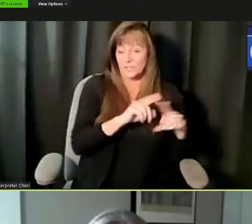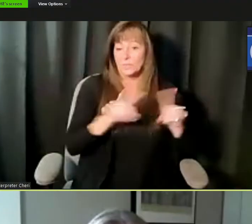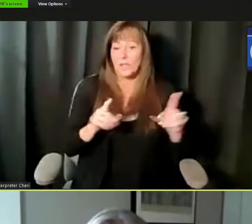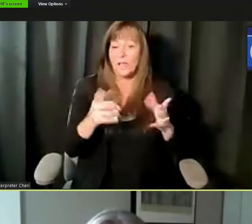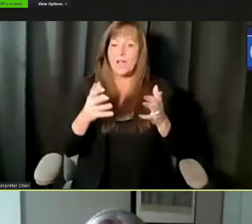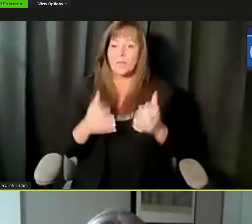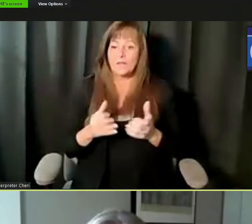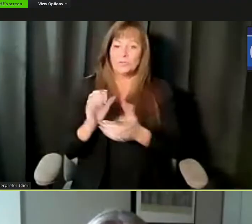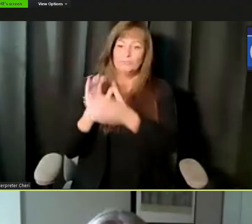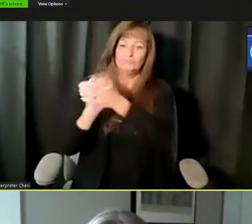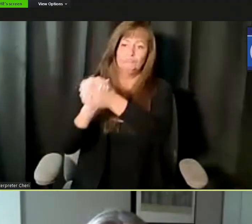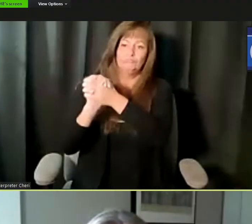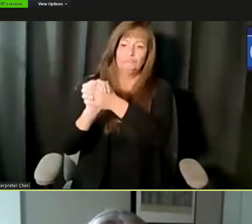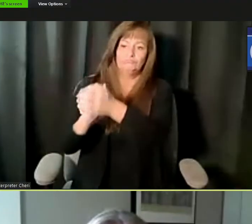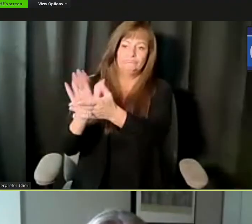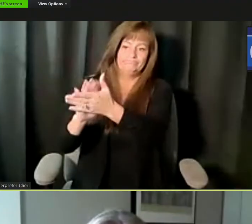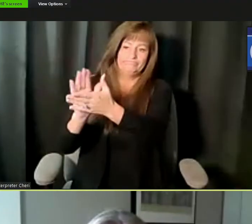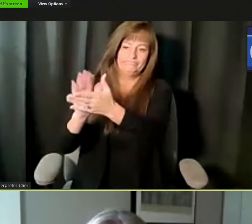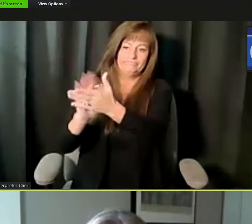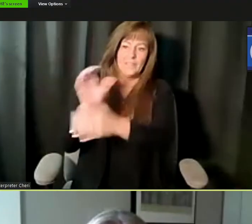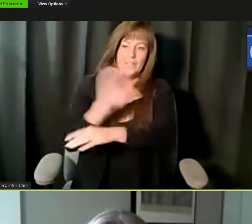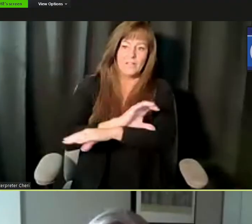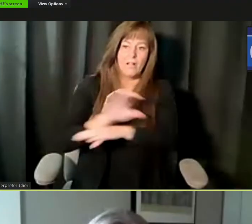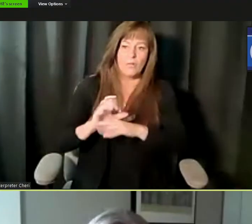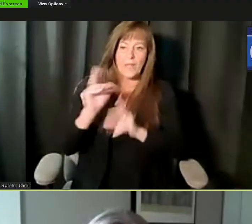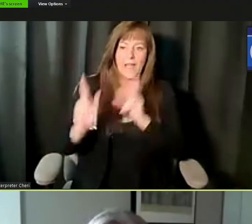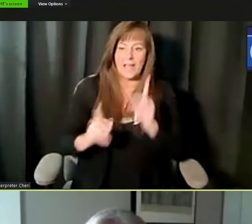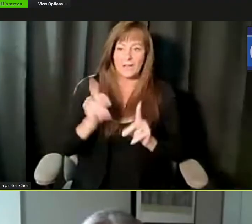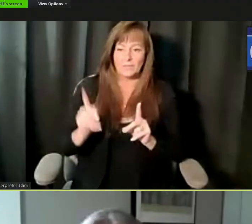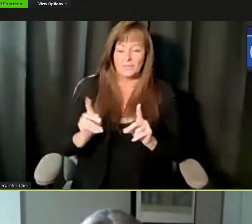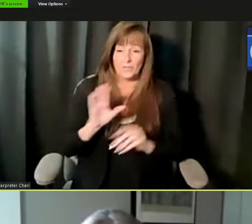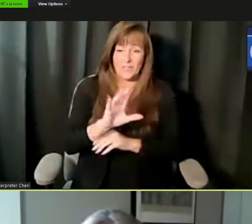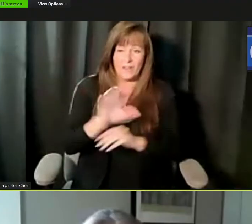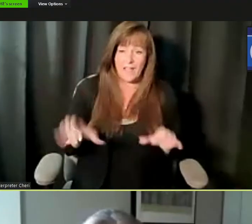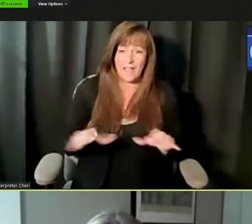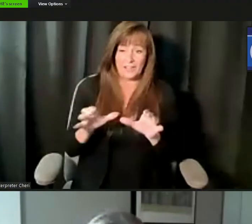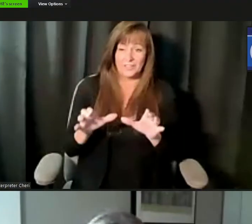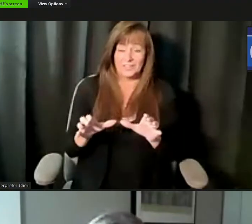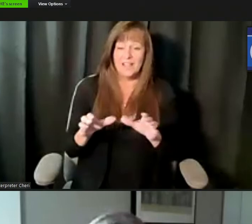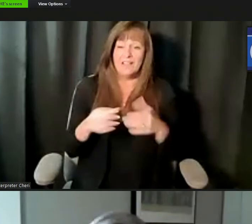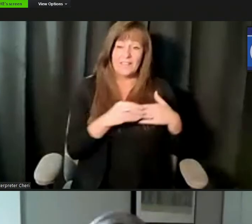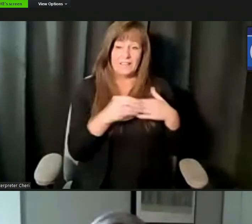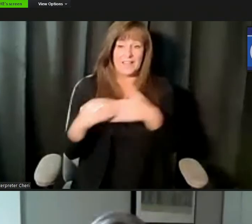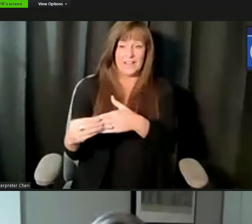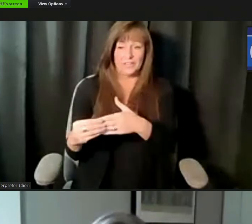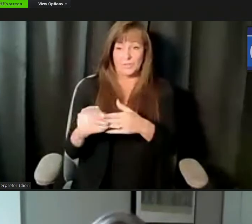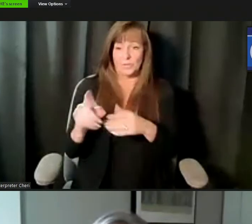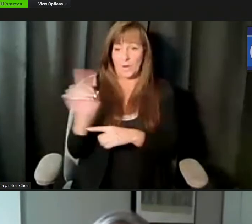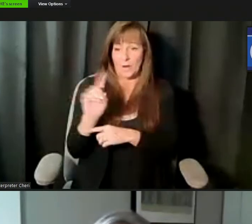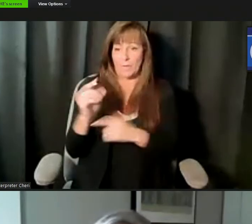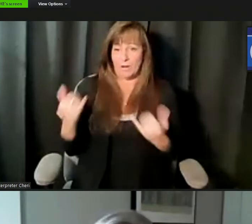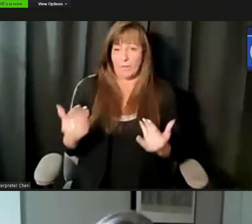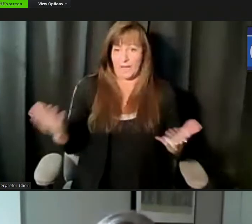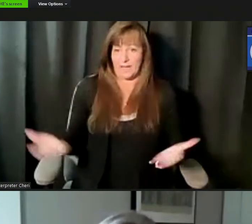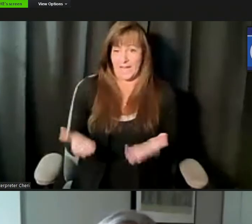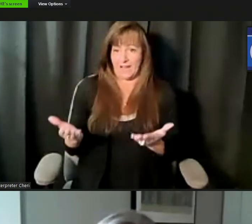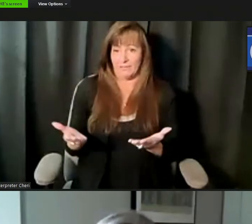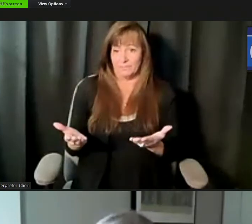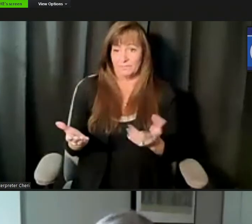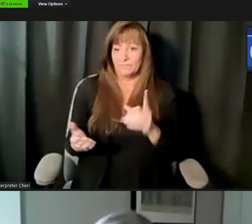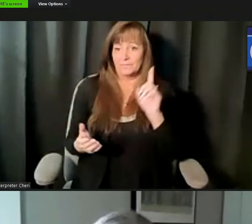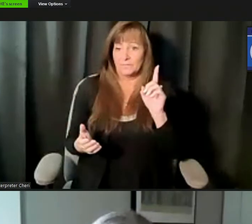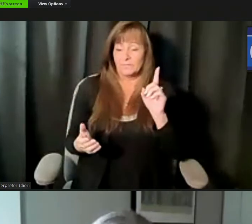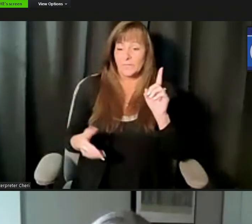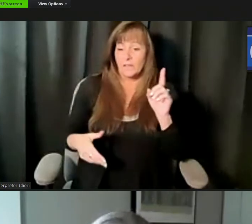to applaud Coloradans for the actions that they took that really led us to be in the good place we are right now. One brief follow-up for you, Rachel. Is there